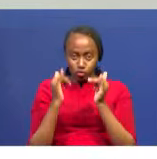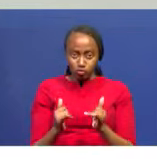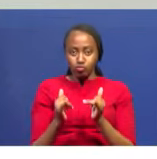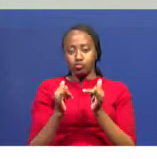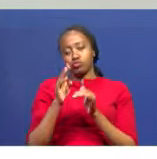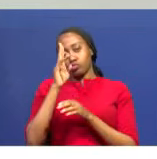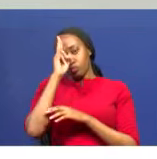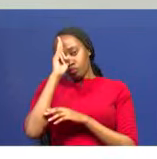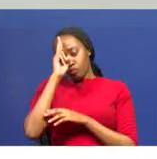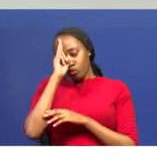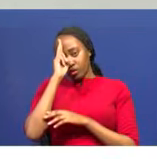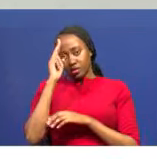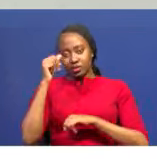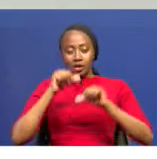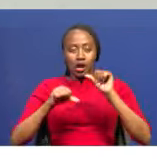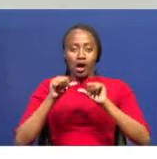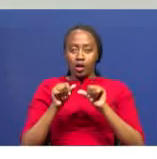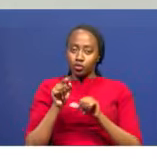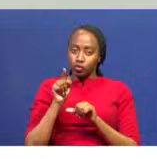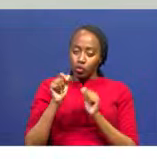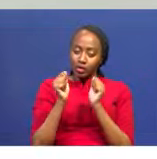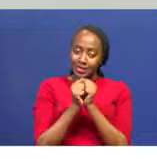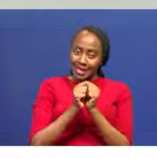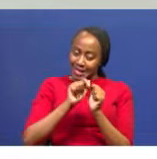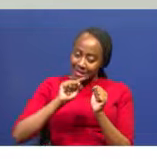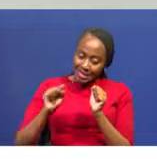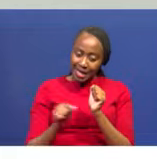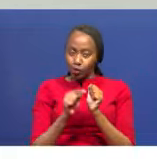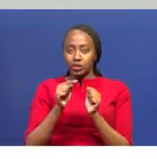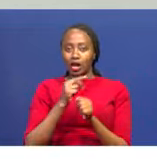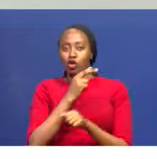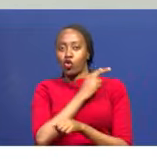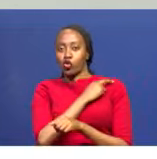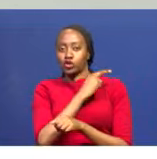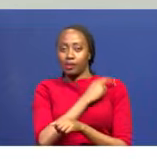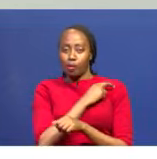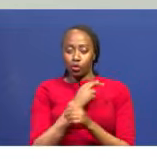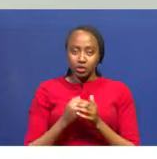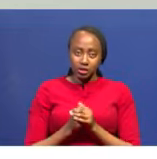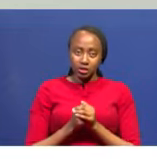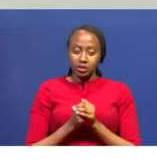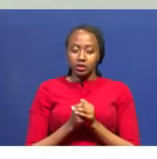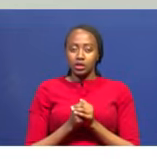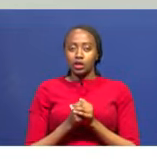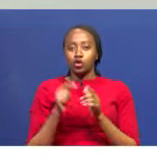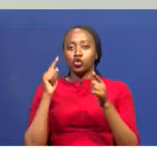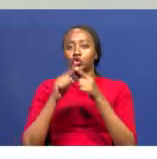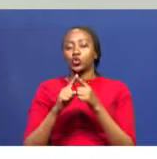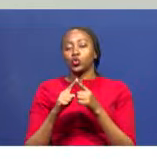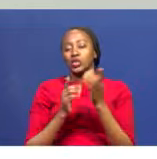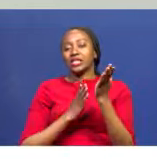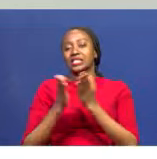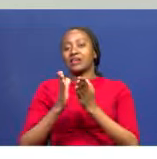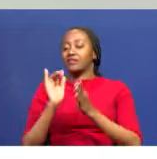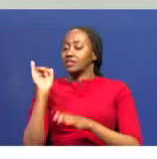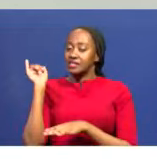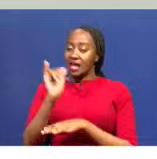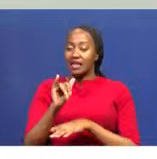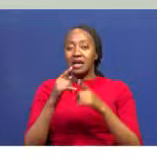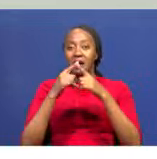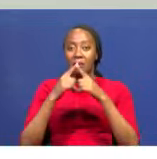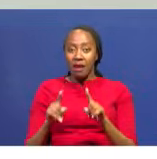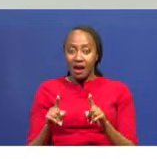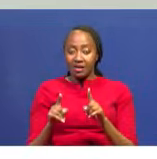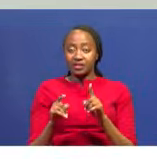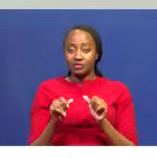particular exercise of the recruitment of 10,000 constables to the service itself. And of course, if you're just